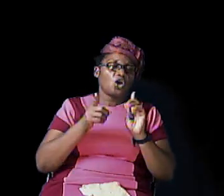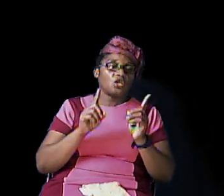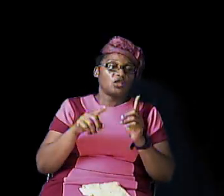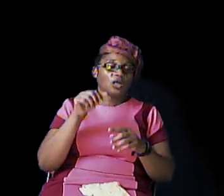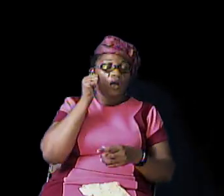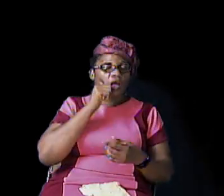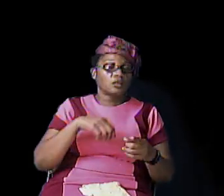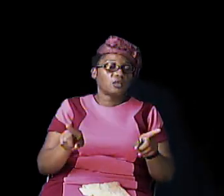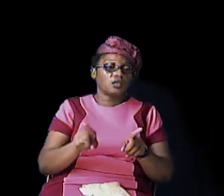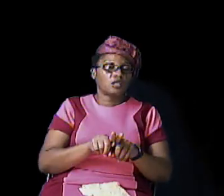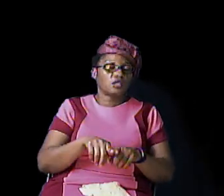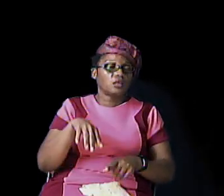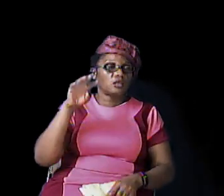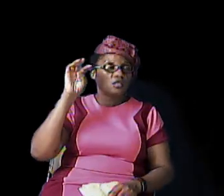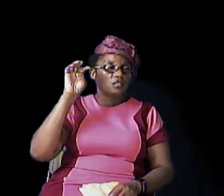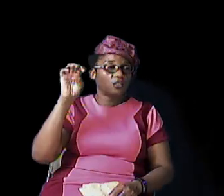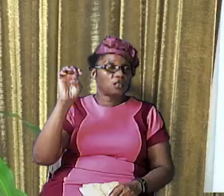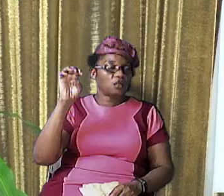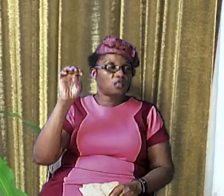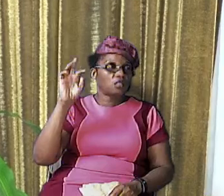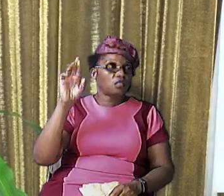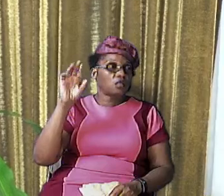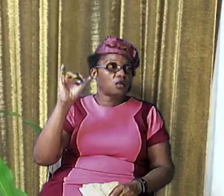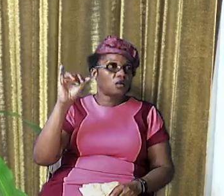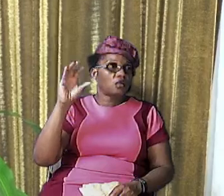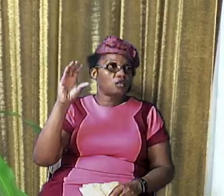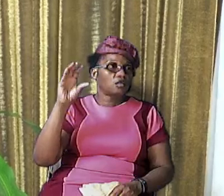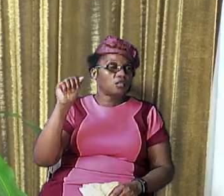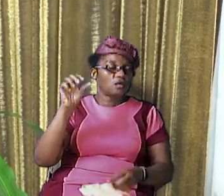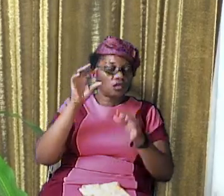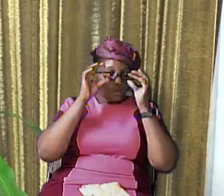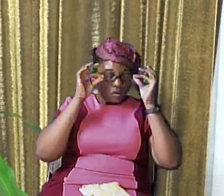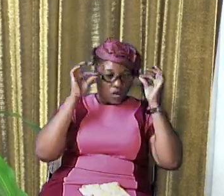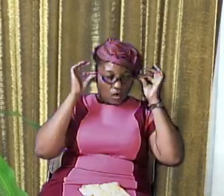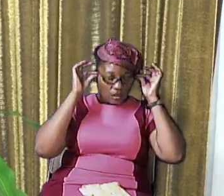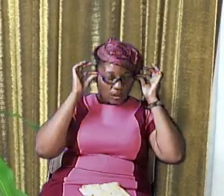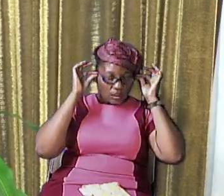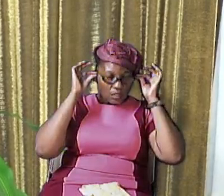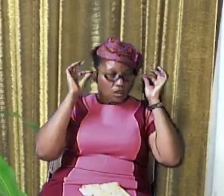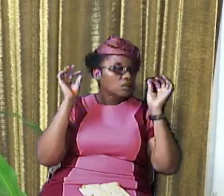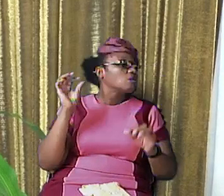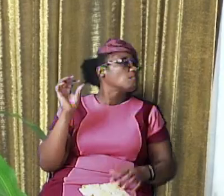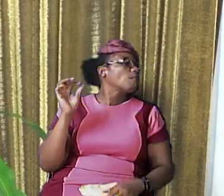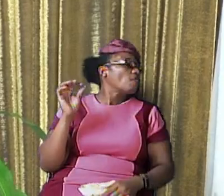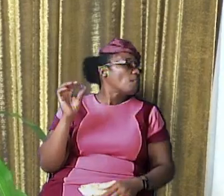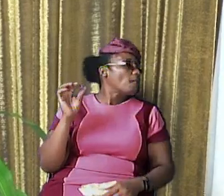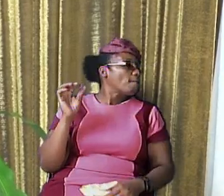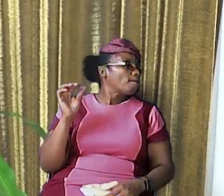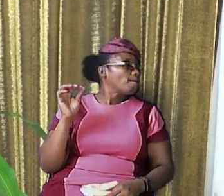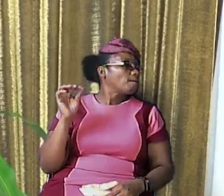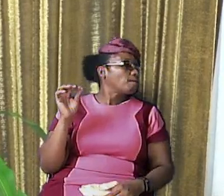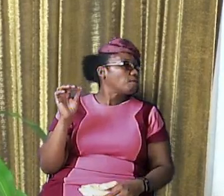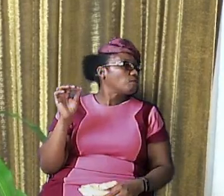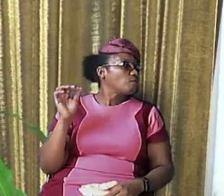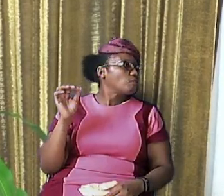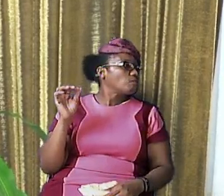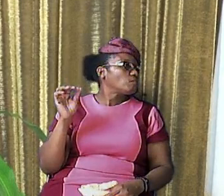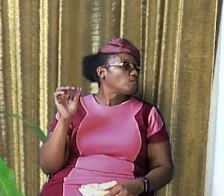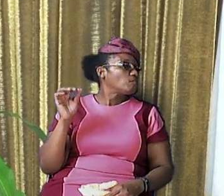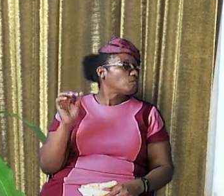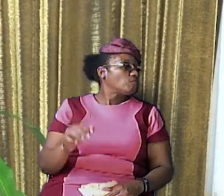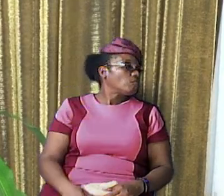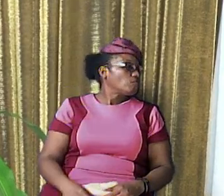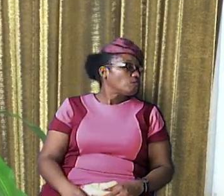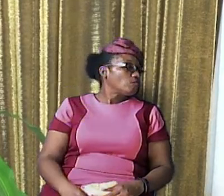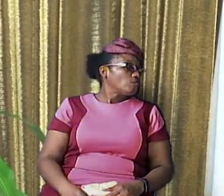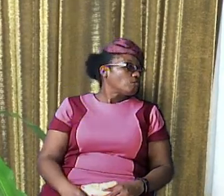of us would have known who you are. Praise God, Sister Erica Redman. Praise God. And last but no